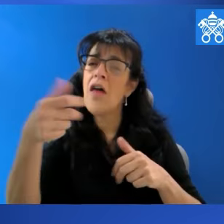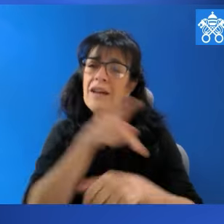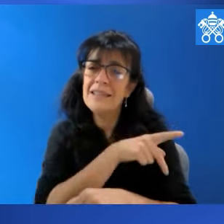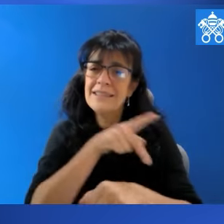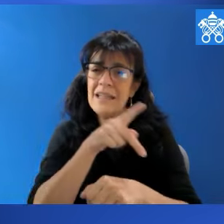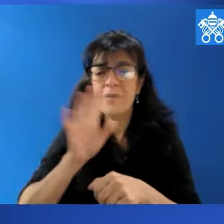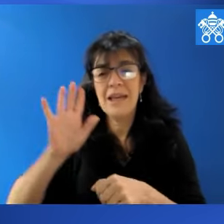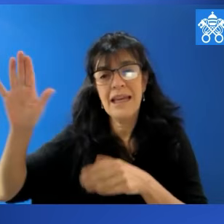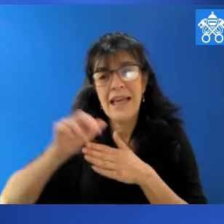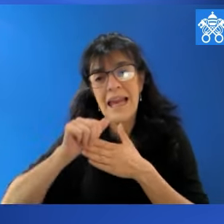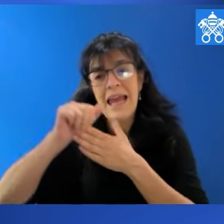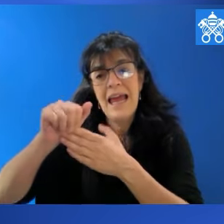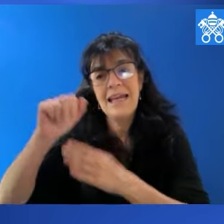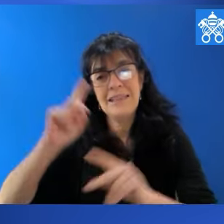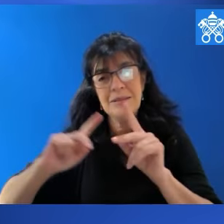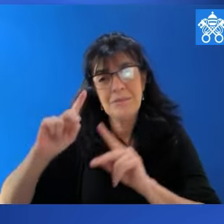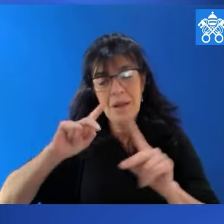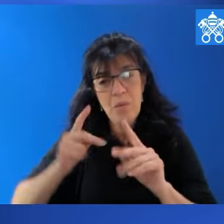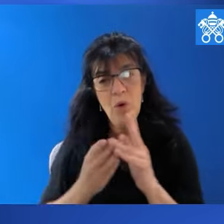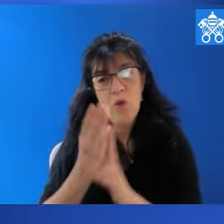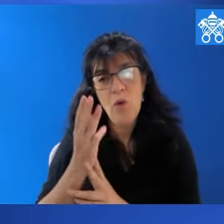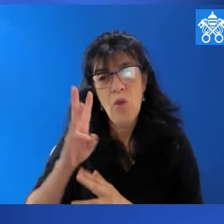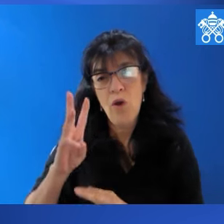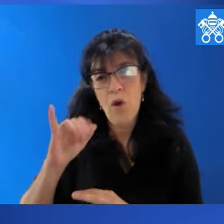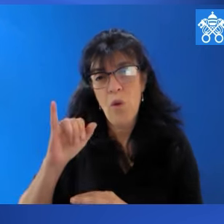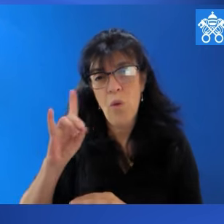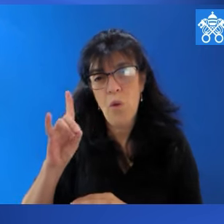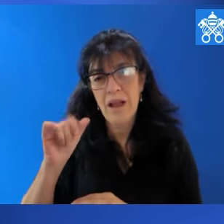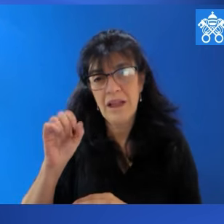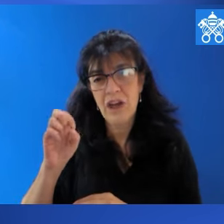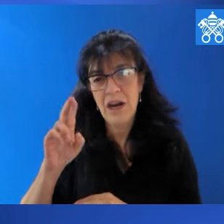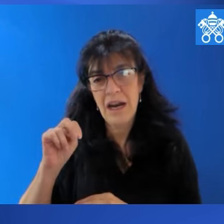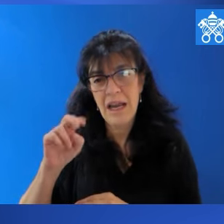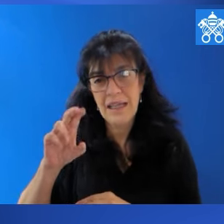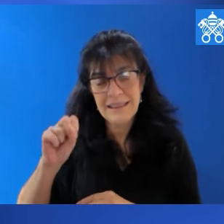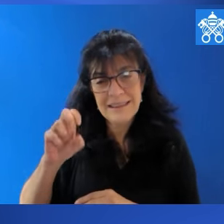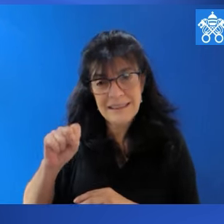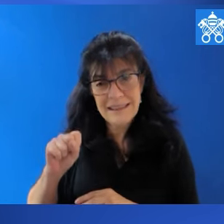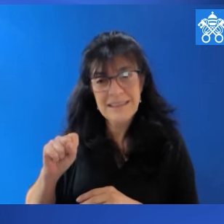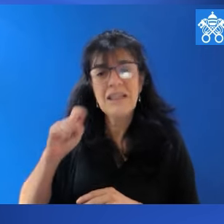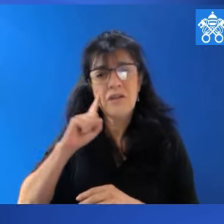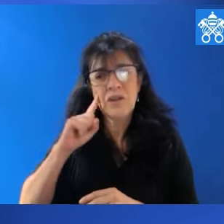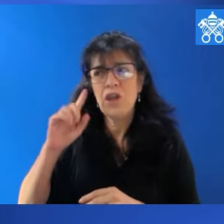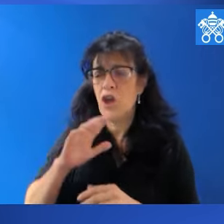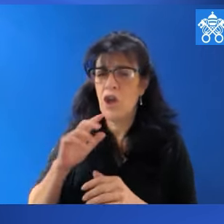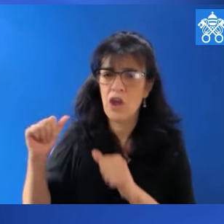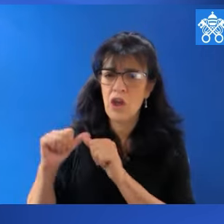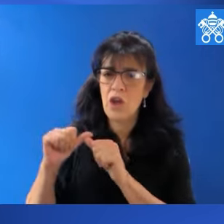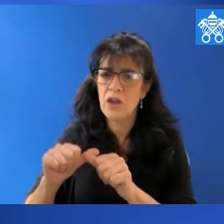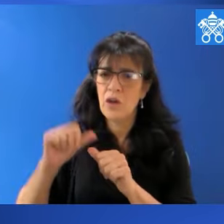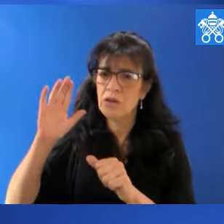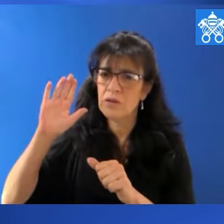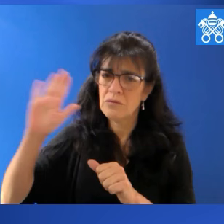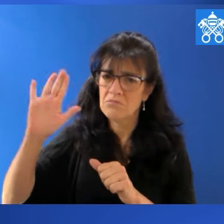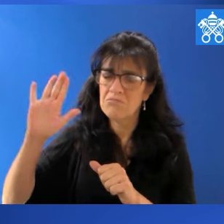"He led his people through the wilderness, for he is steadfast and endures forever." These